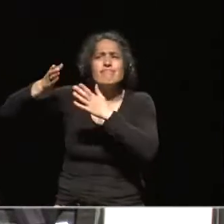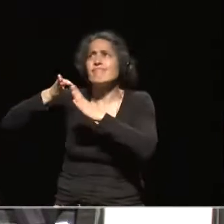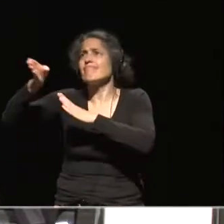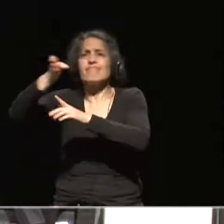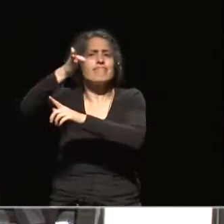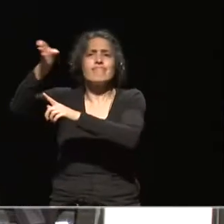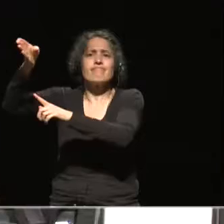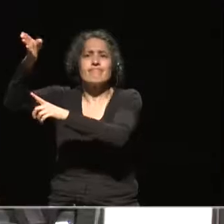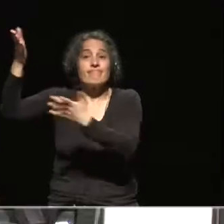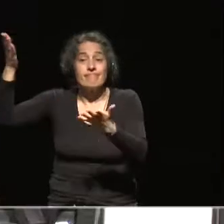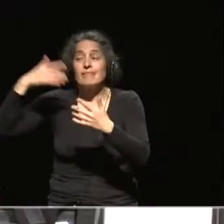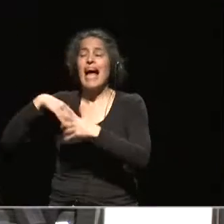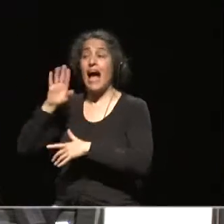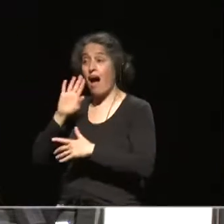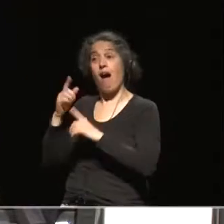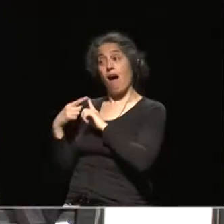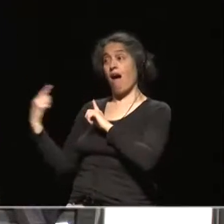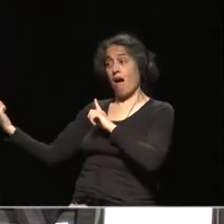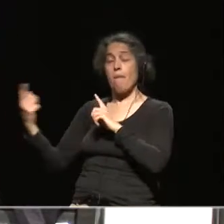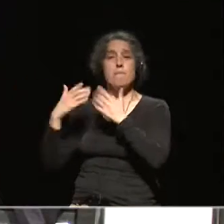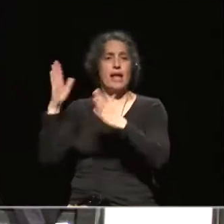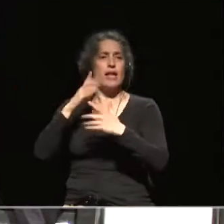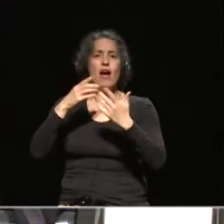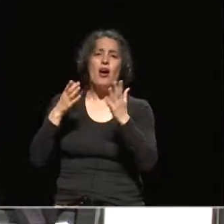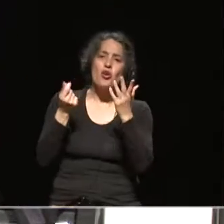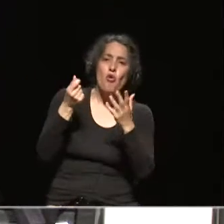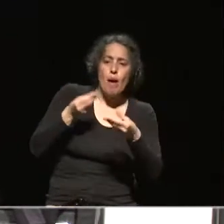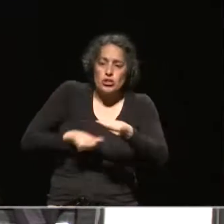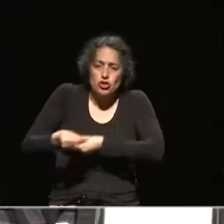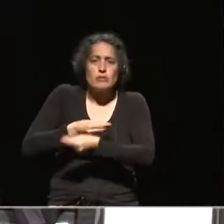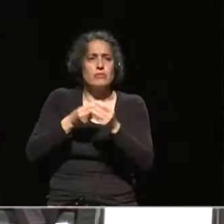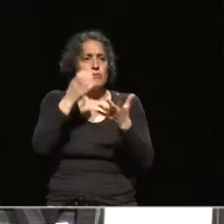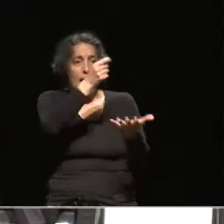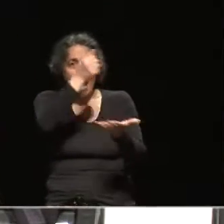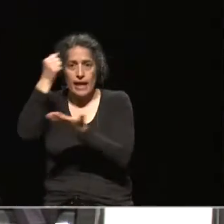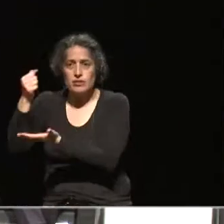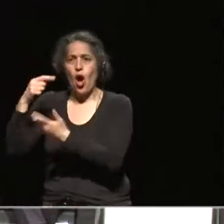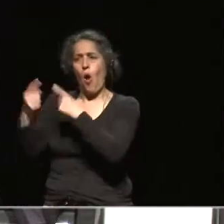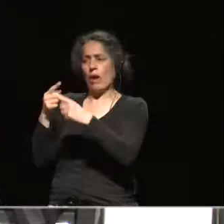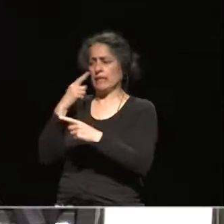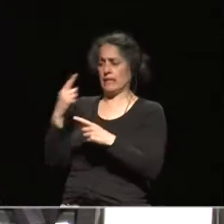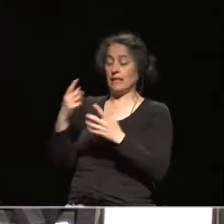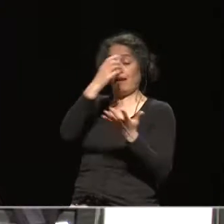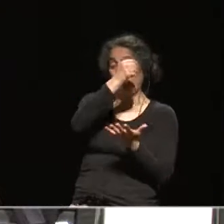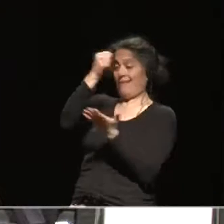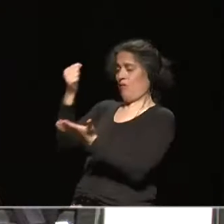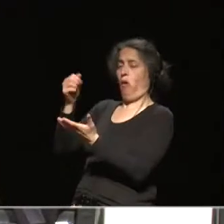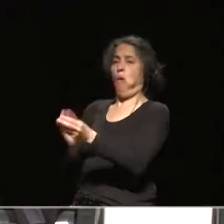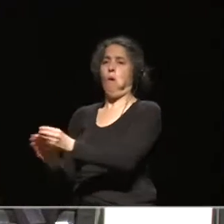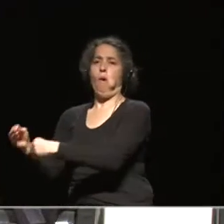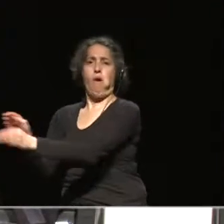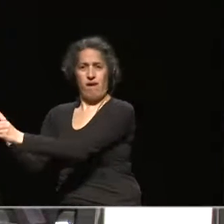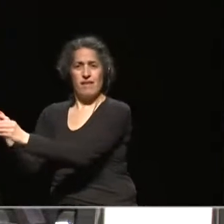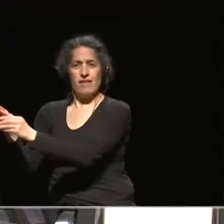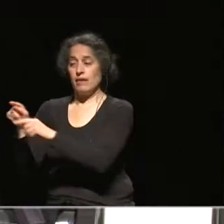I see a lot of, we are talking about the receiving countries, the receiving parties. We are always finger pointing to those who receive. But corruption